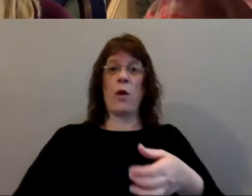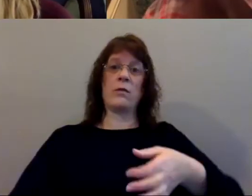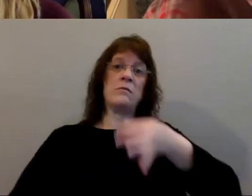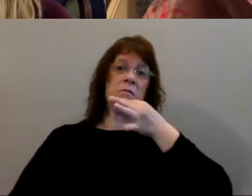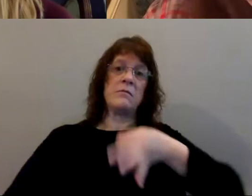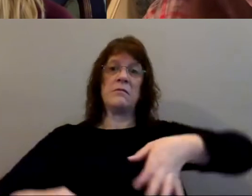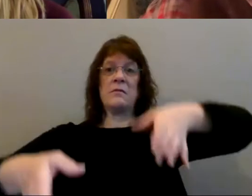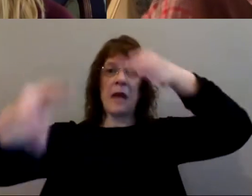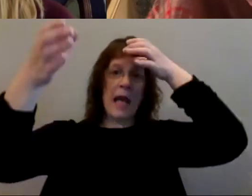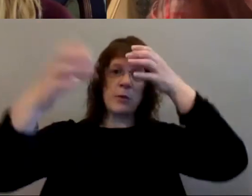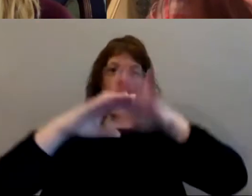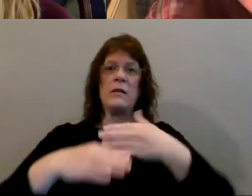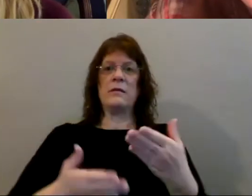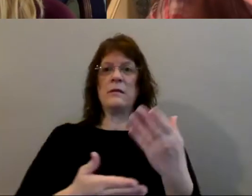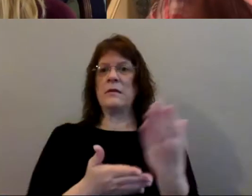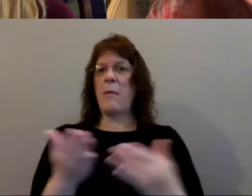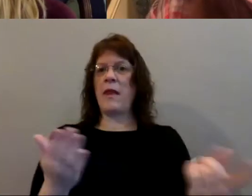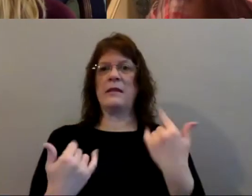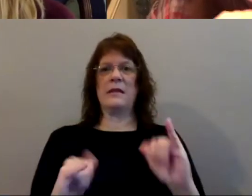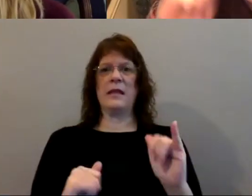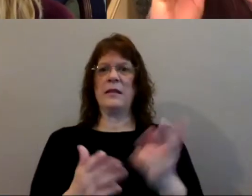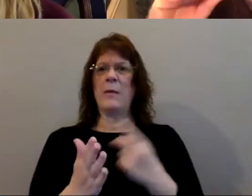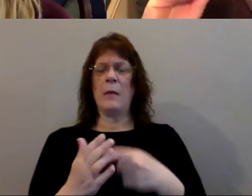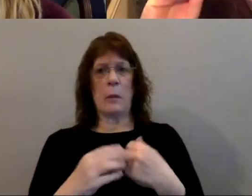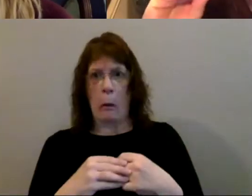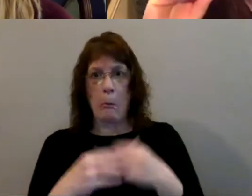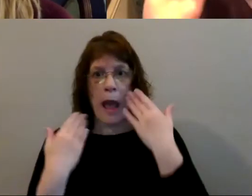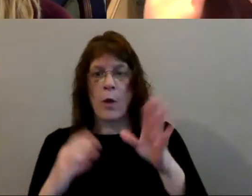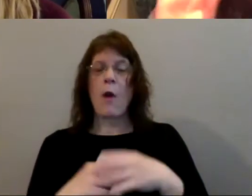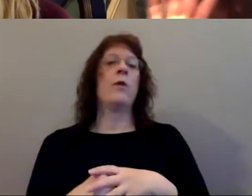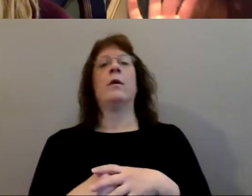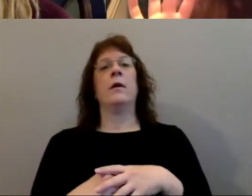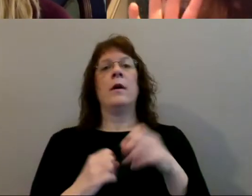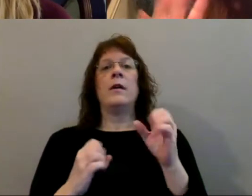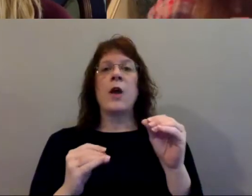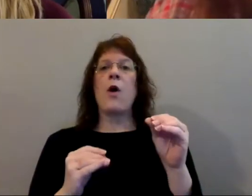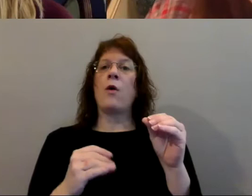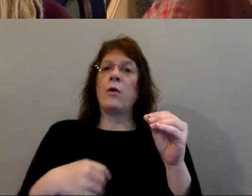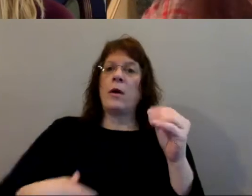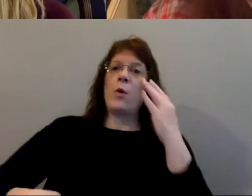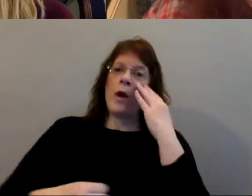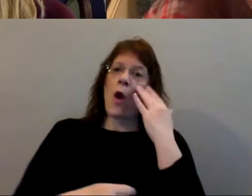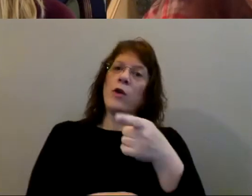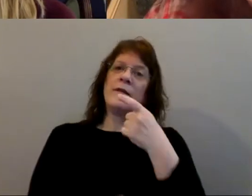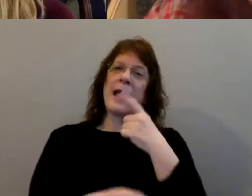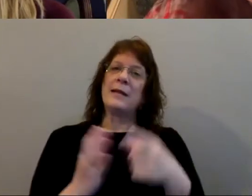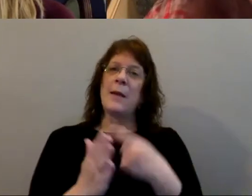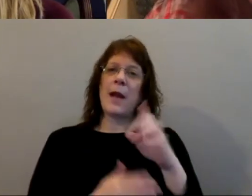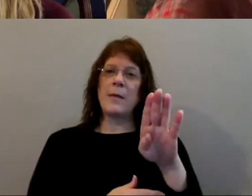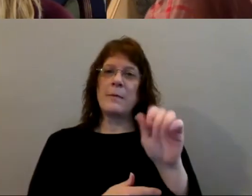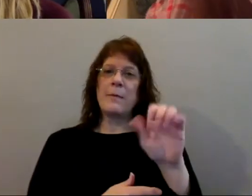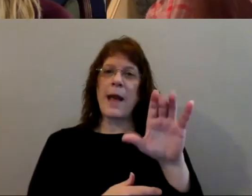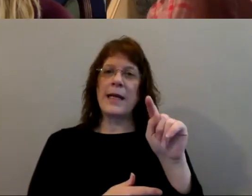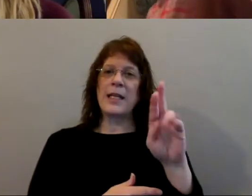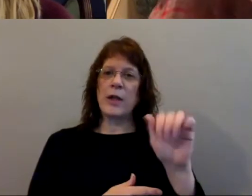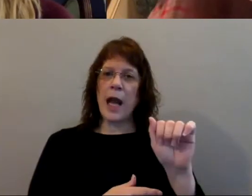questions that stump me every time. So Yeah. here's a question. So we know, okay, so you've said that sometimes bacteria degrades plastic